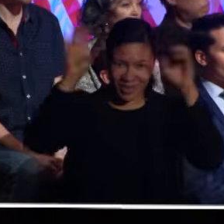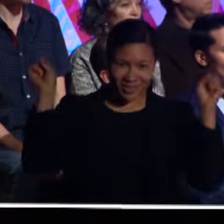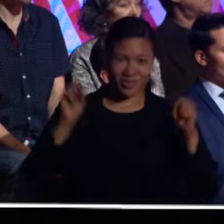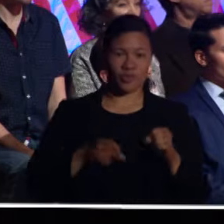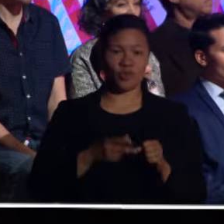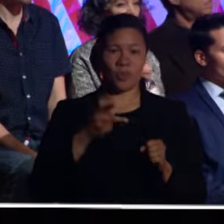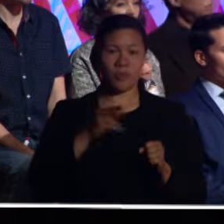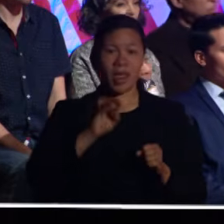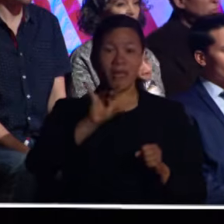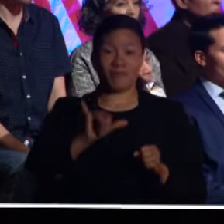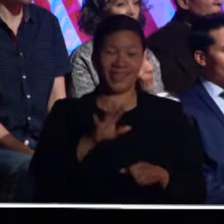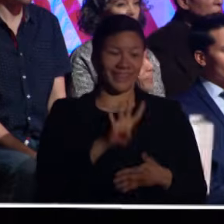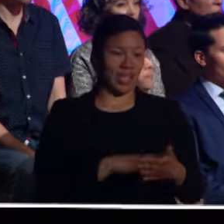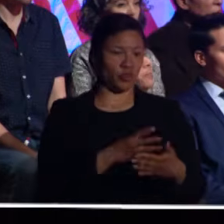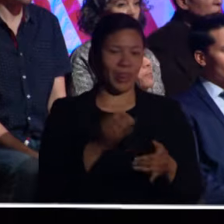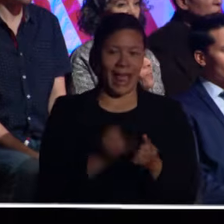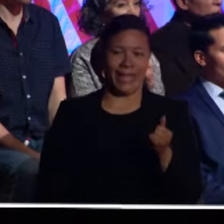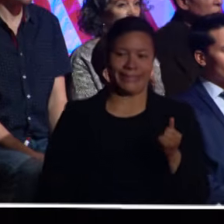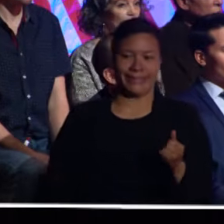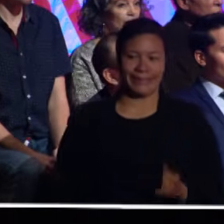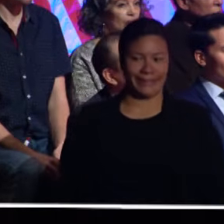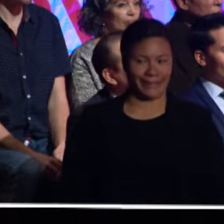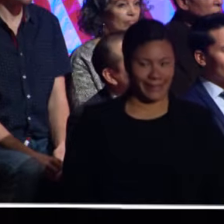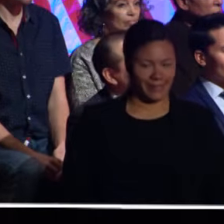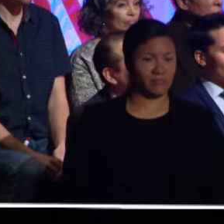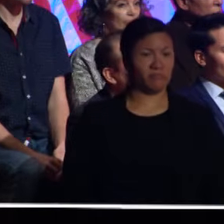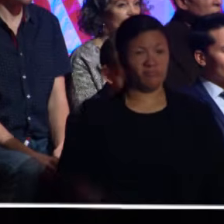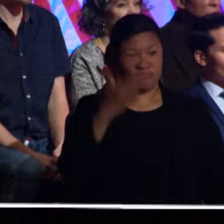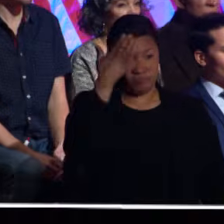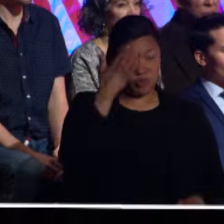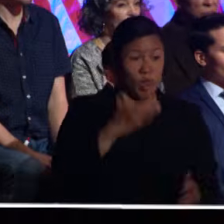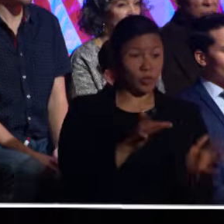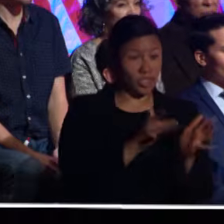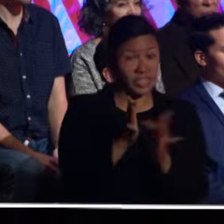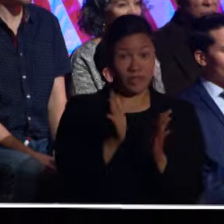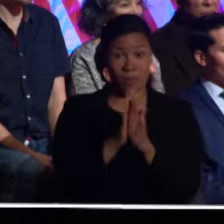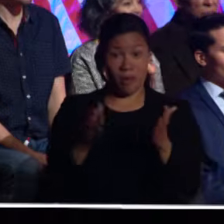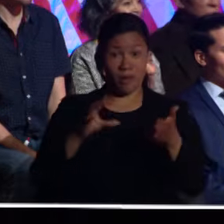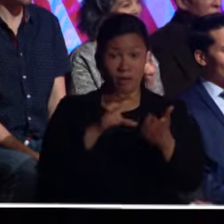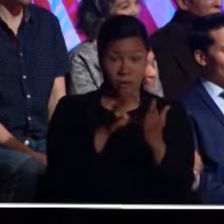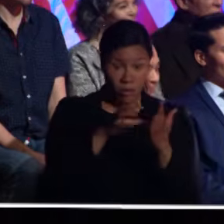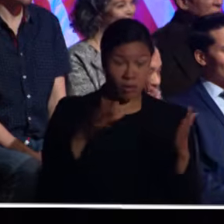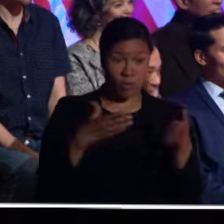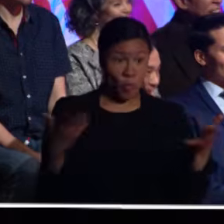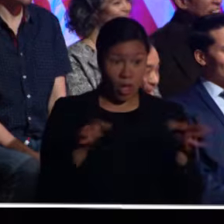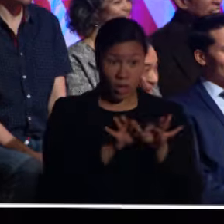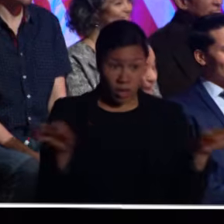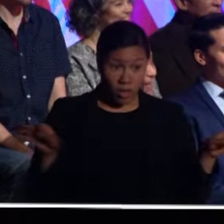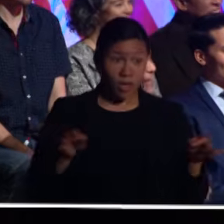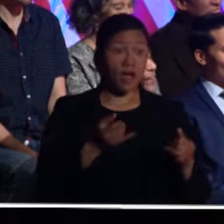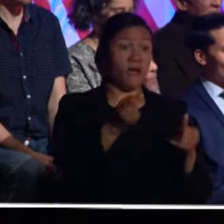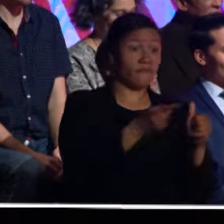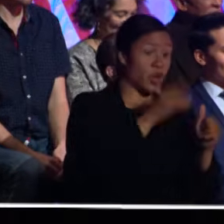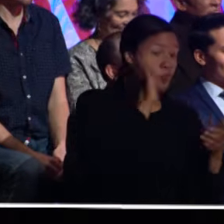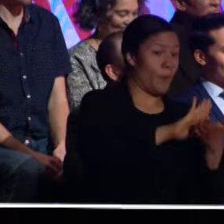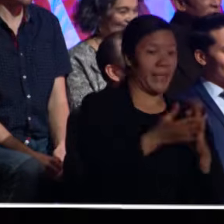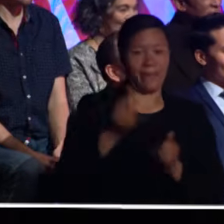schedule. We know what the Bible says. The first shall be last, and the last shall be first.